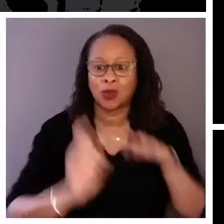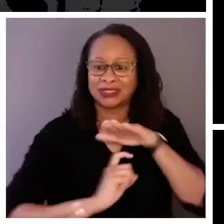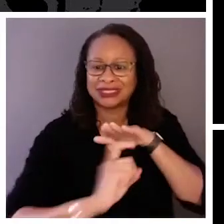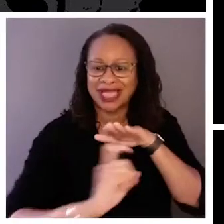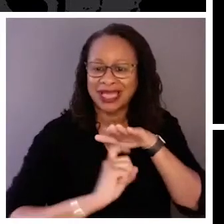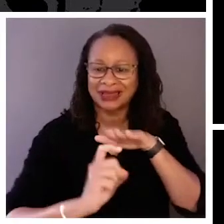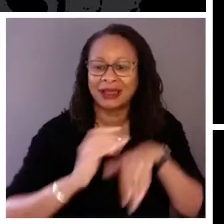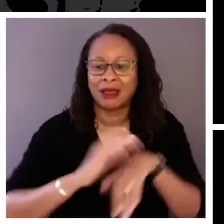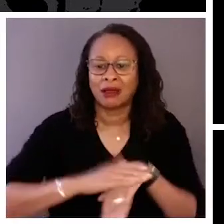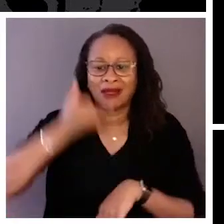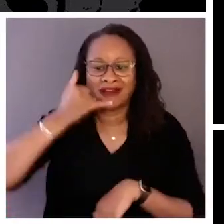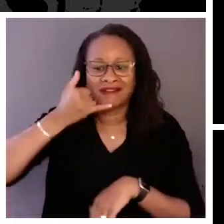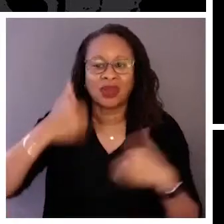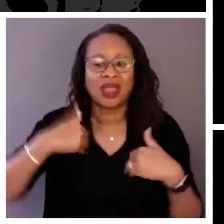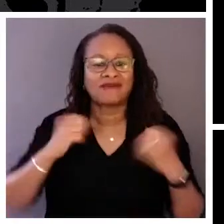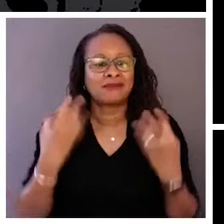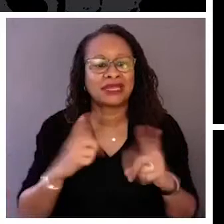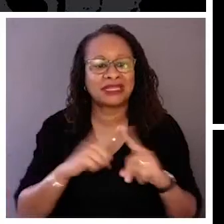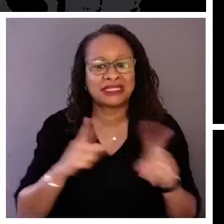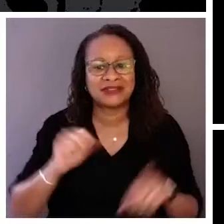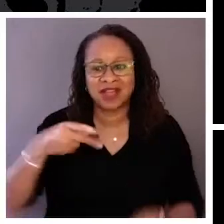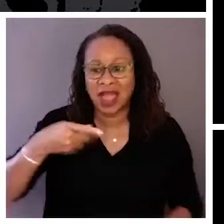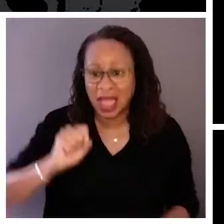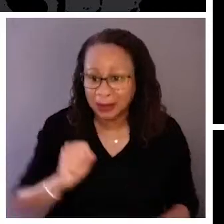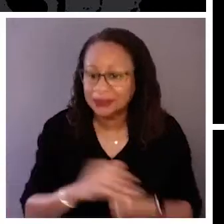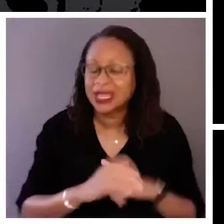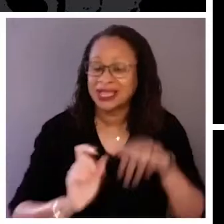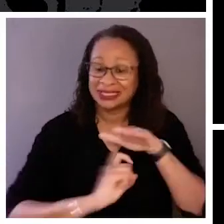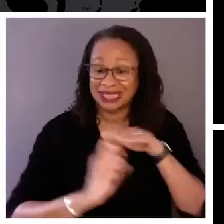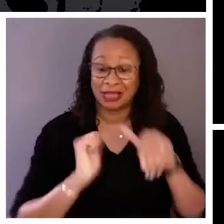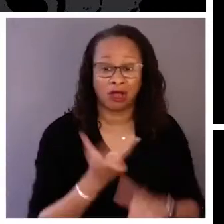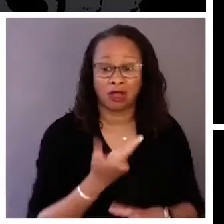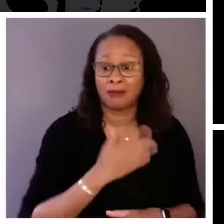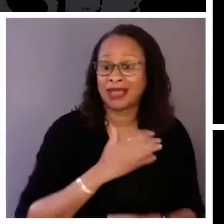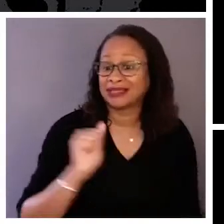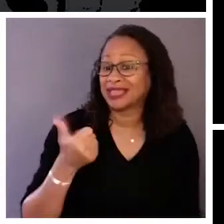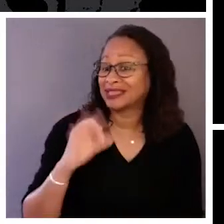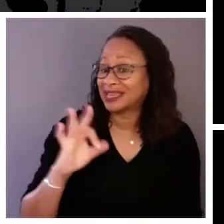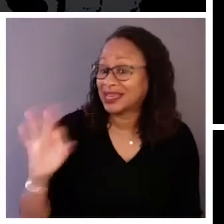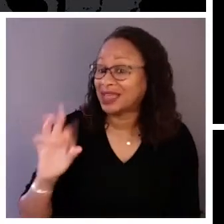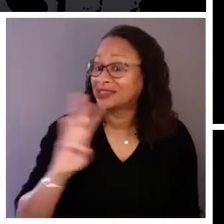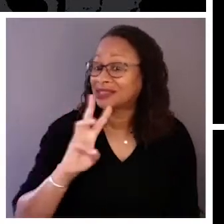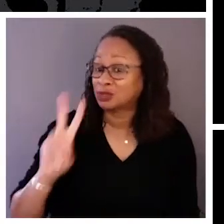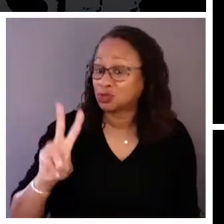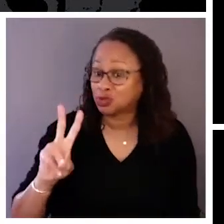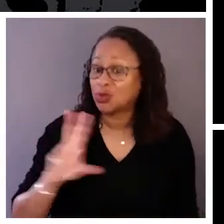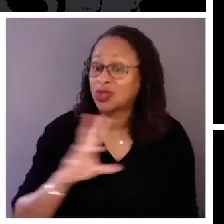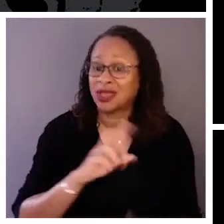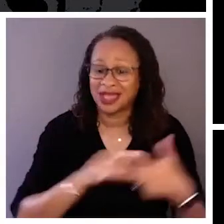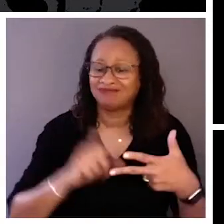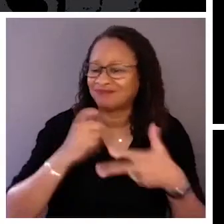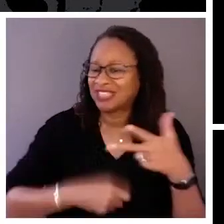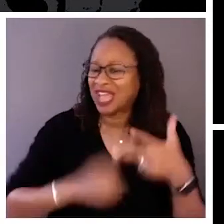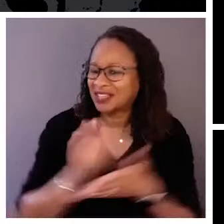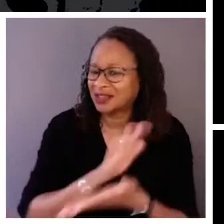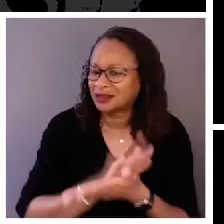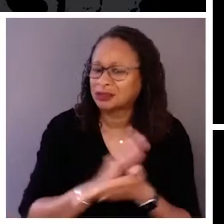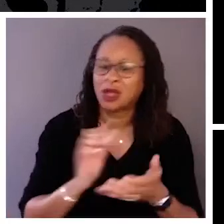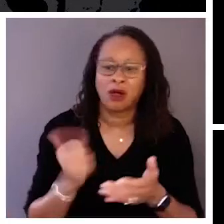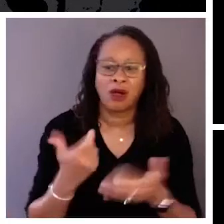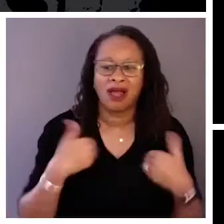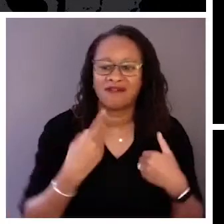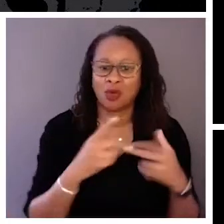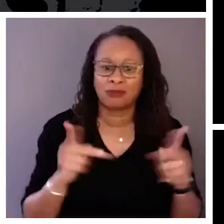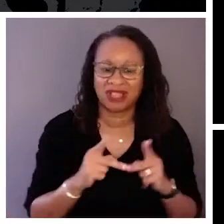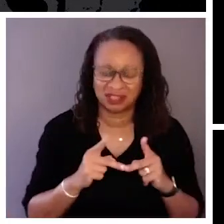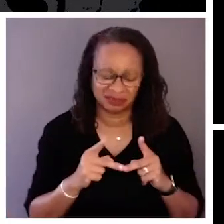There's lots of different apps you can use to scan all my 1099s and W-2s and tax documents and put them all in one place so that